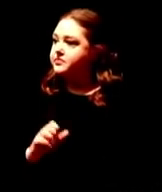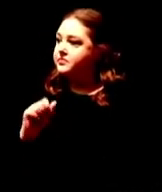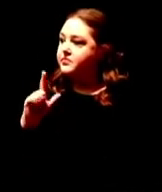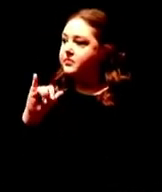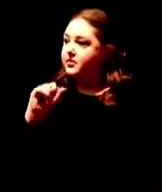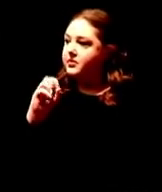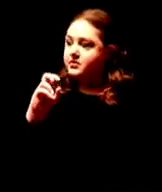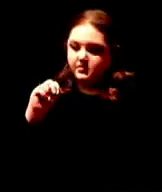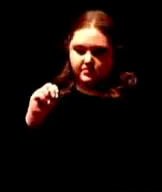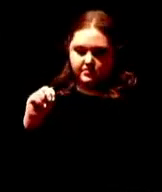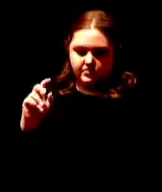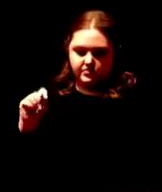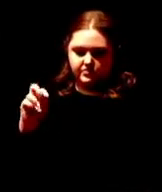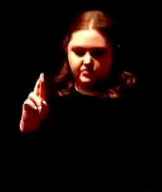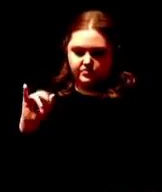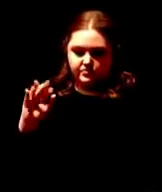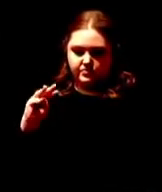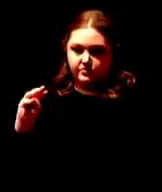Allison Trimmer.